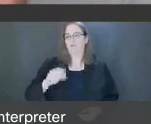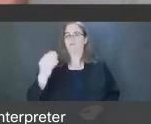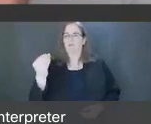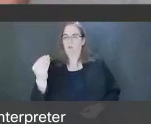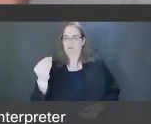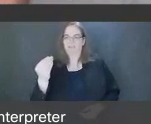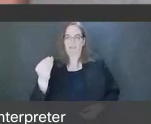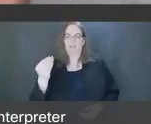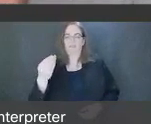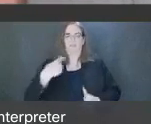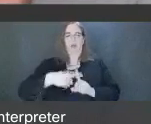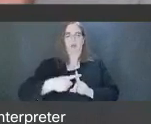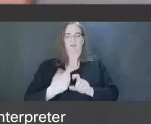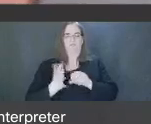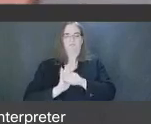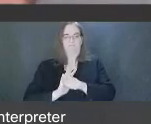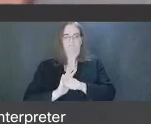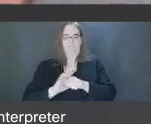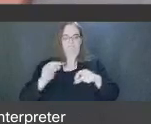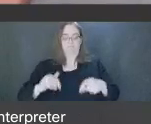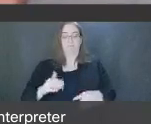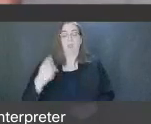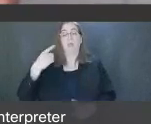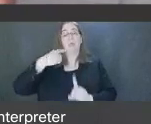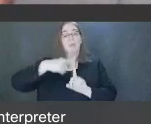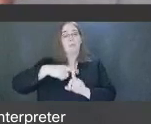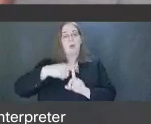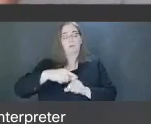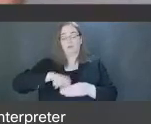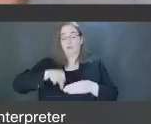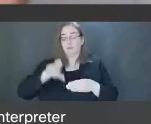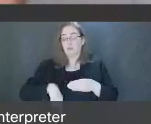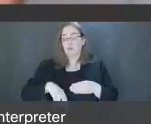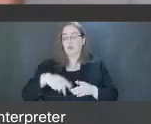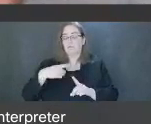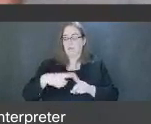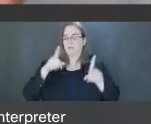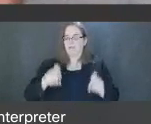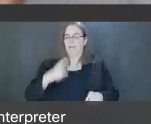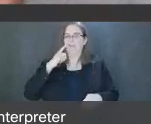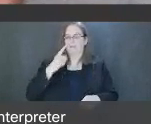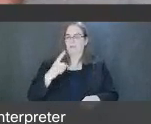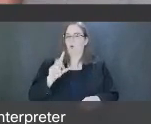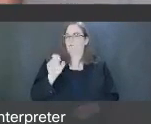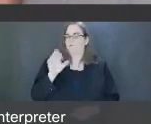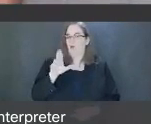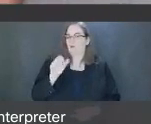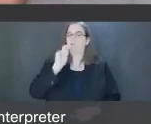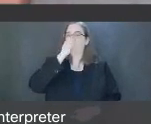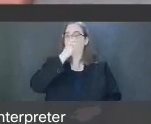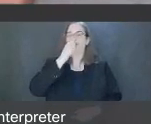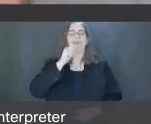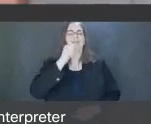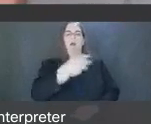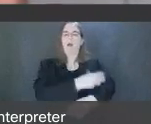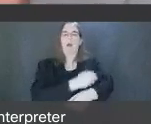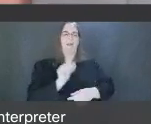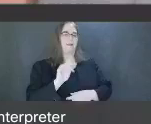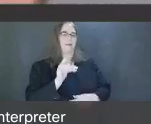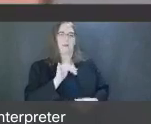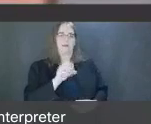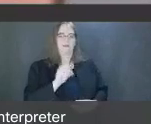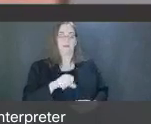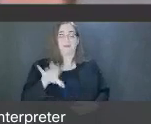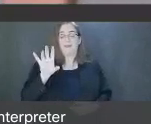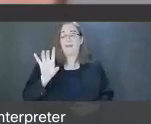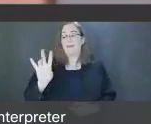54,014 cases. These positive cases are a result of a positive test for the virus, not from the antibody. 8 were from